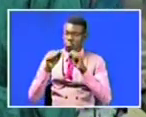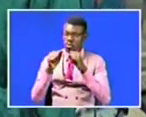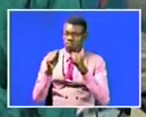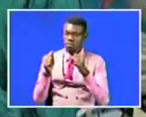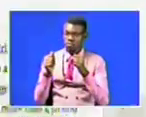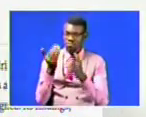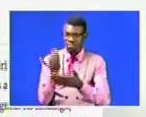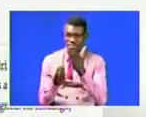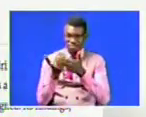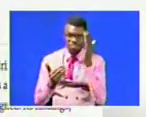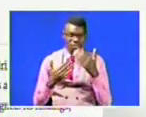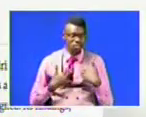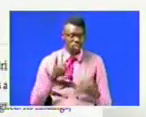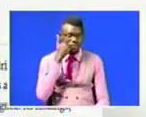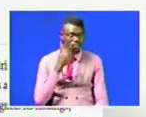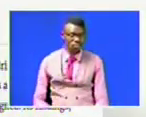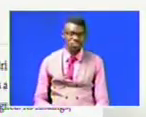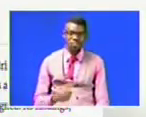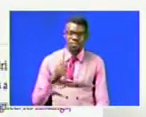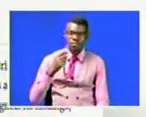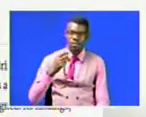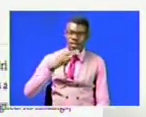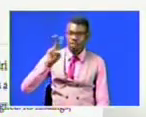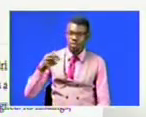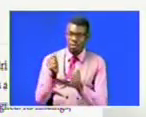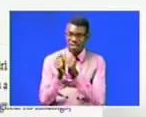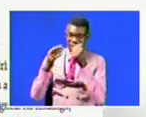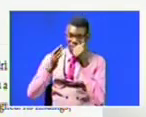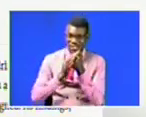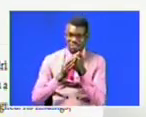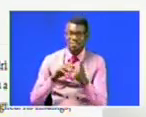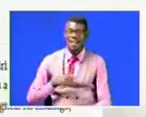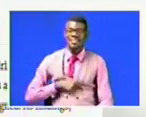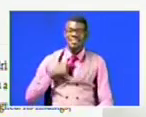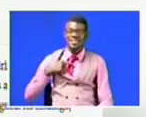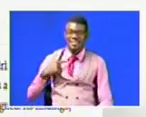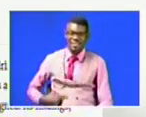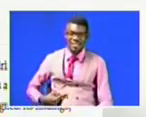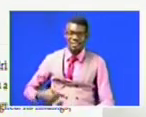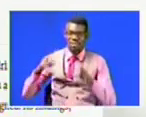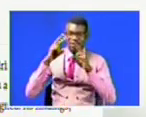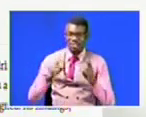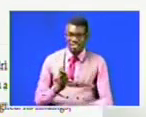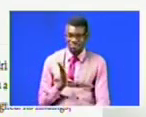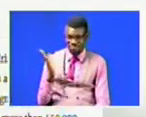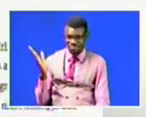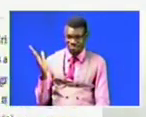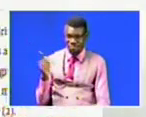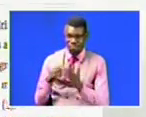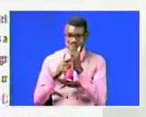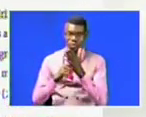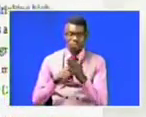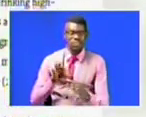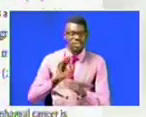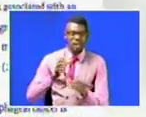disease. A 2018 China-based study published in the Annals of Internal Medicine found out that drinking hot